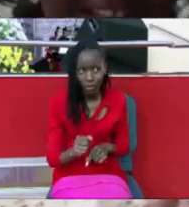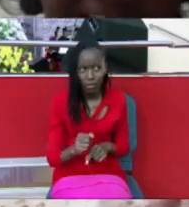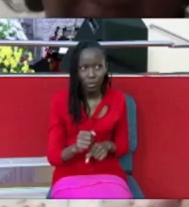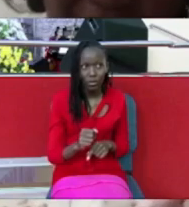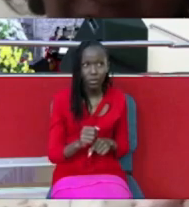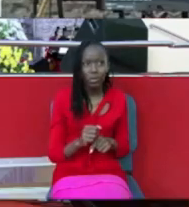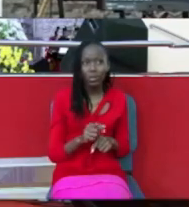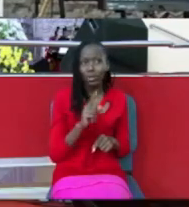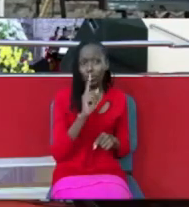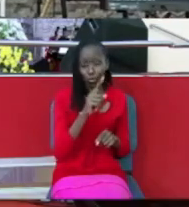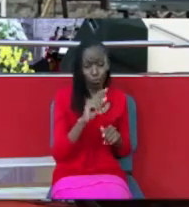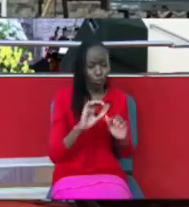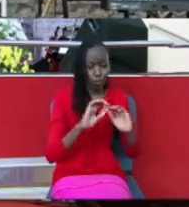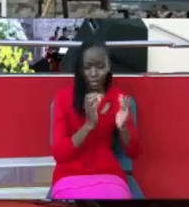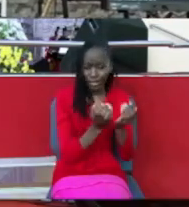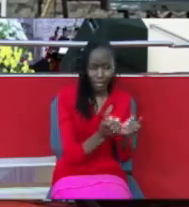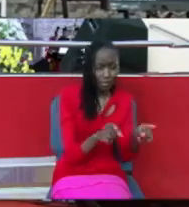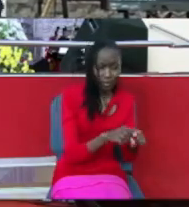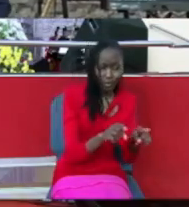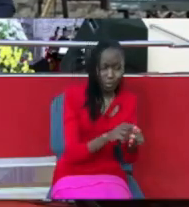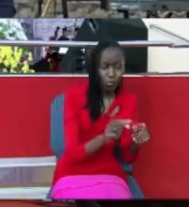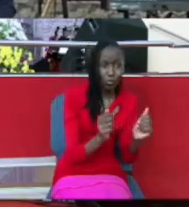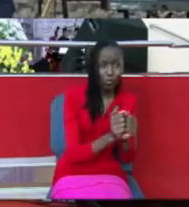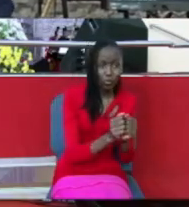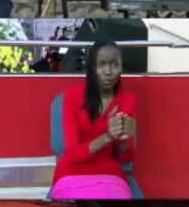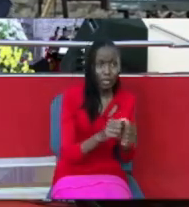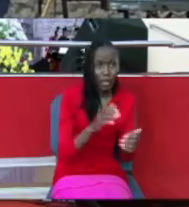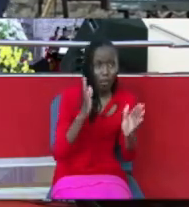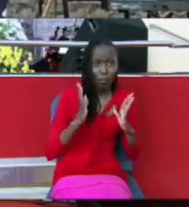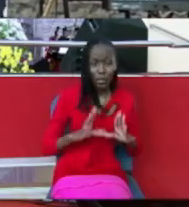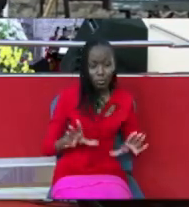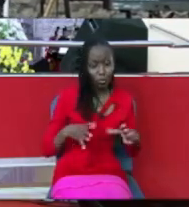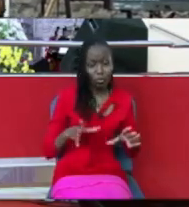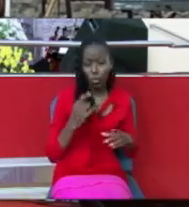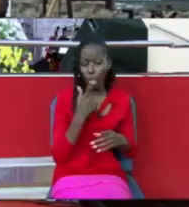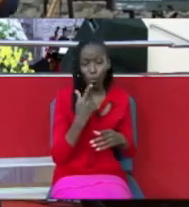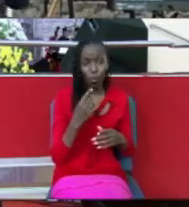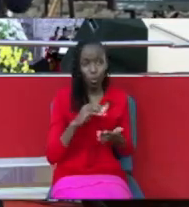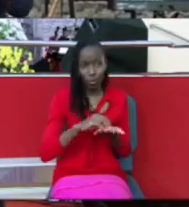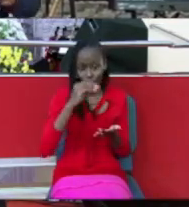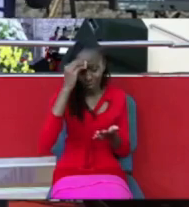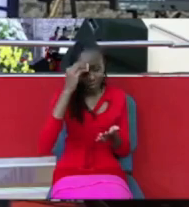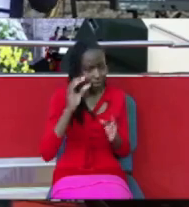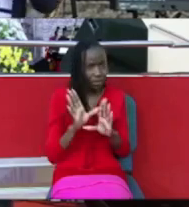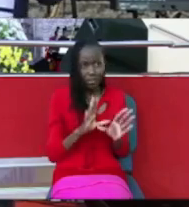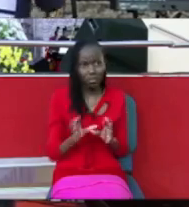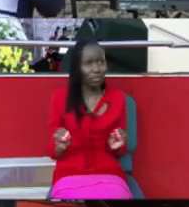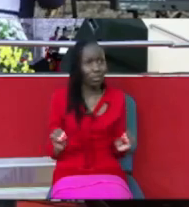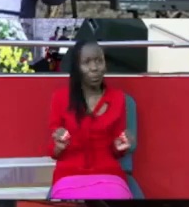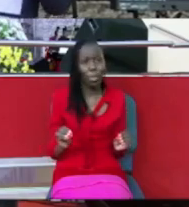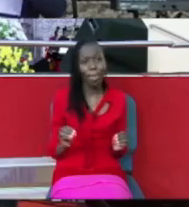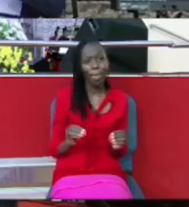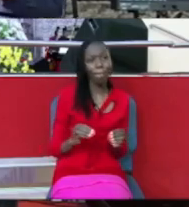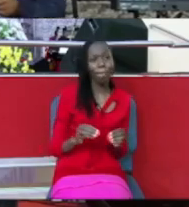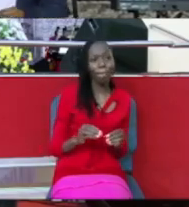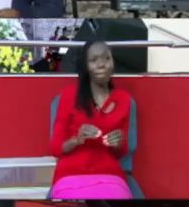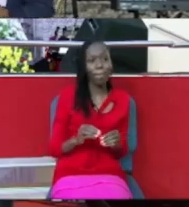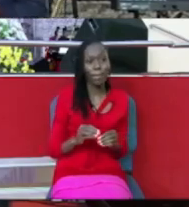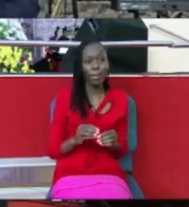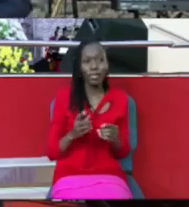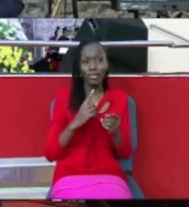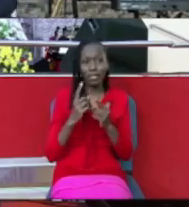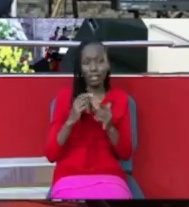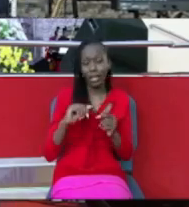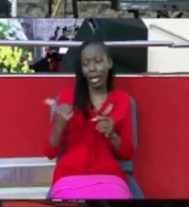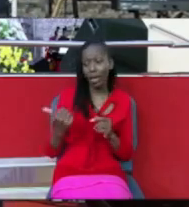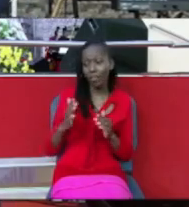be a classmate with that illiterate person when you know how to read. Kuwa darasa moja na mtu ambaye hakwenda shule. Tell the other neighbor,